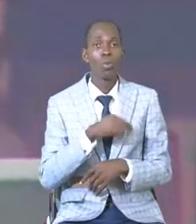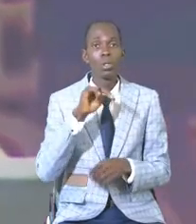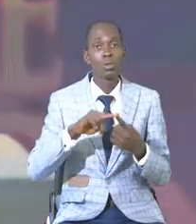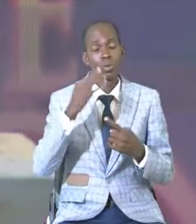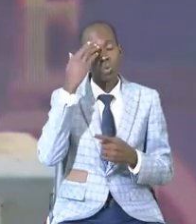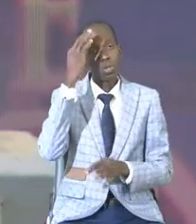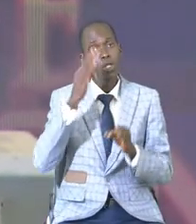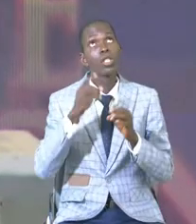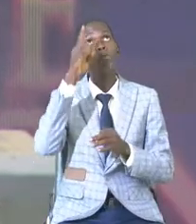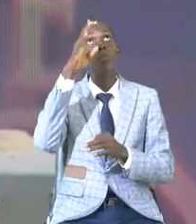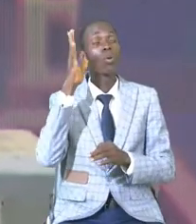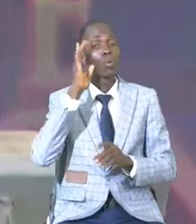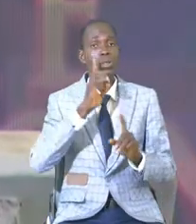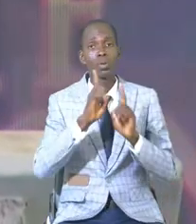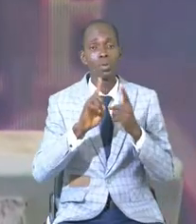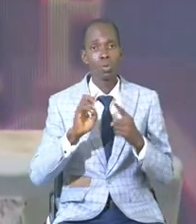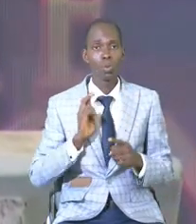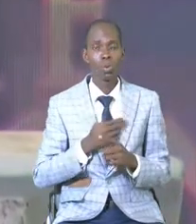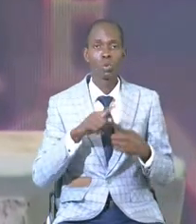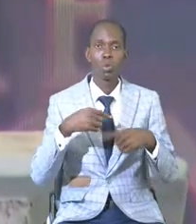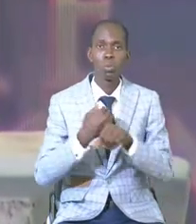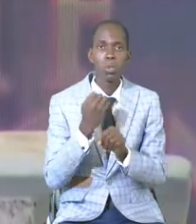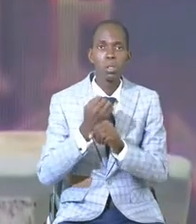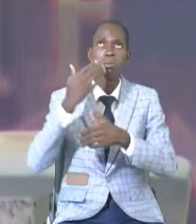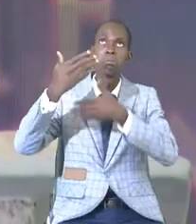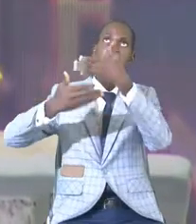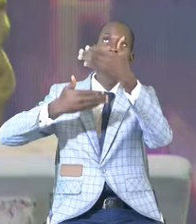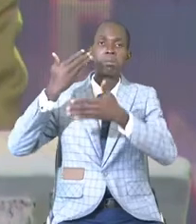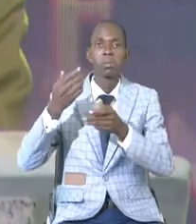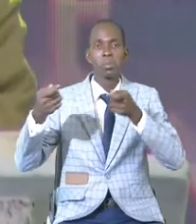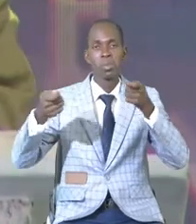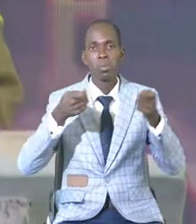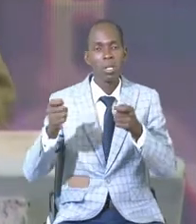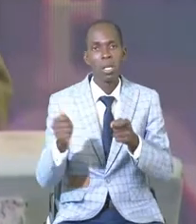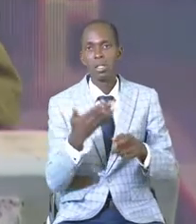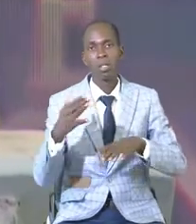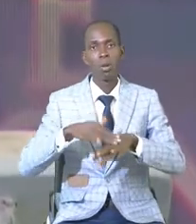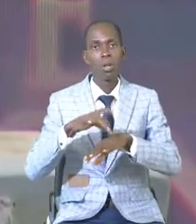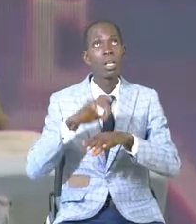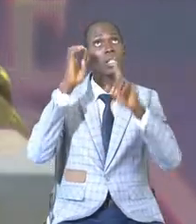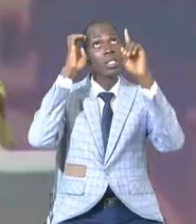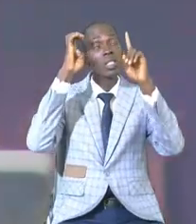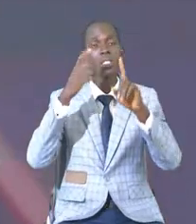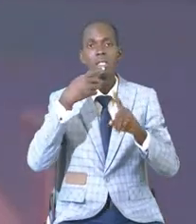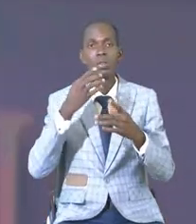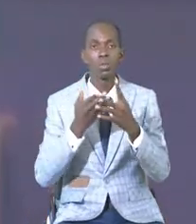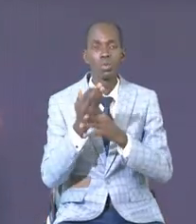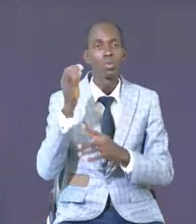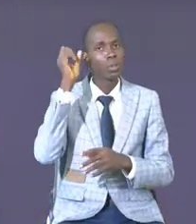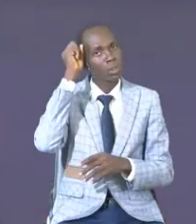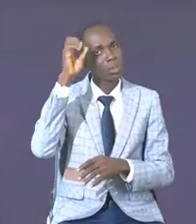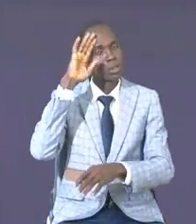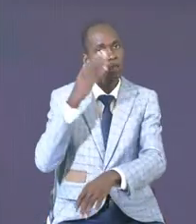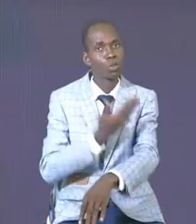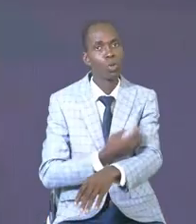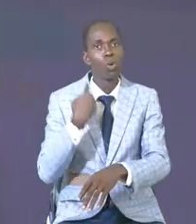to make progress, to have dominion, or to have anything on earth, he speaks through his Son, whom he has